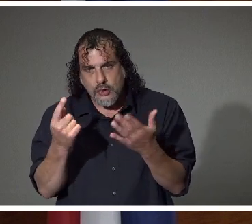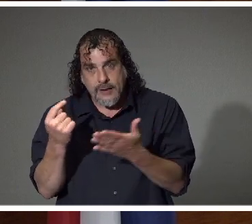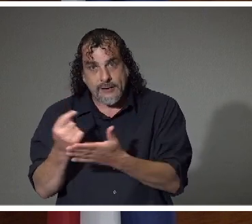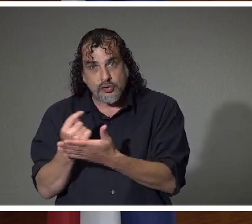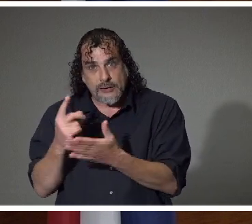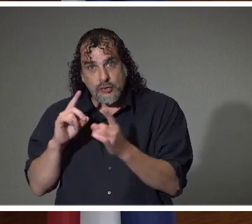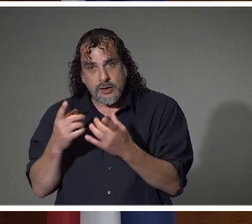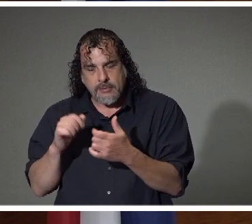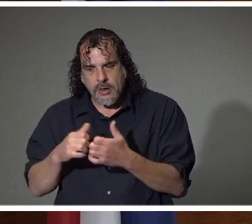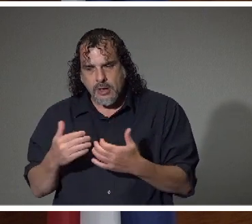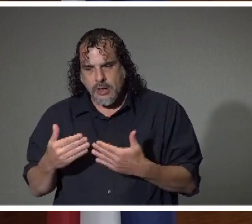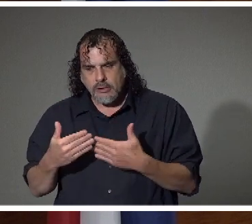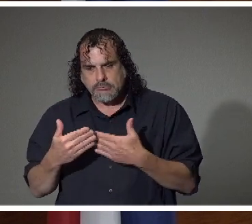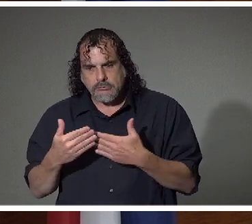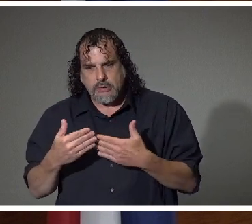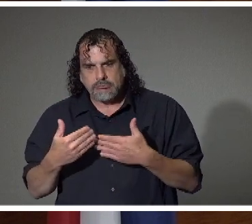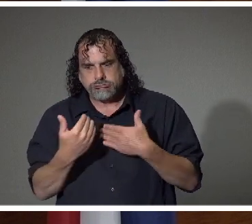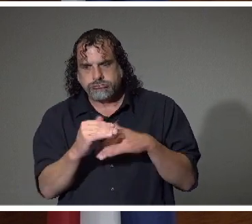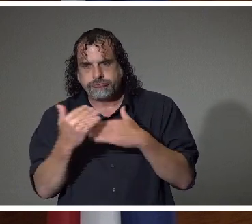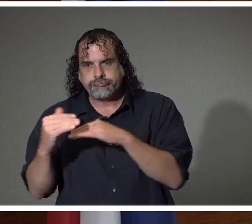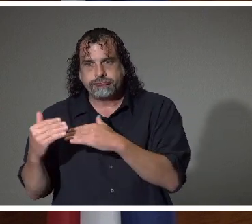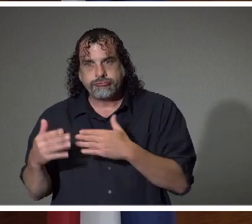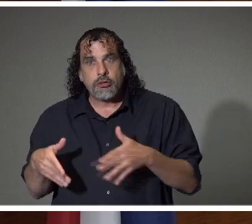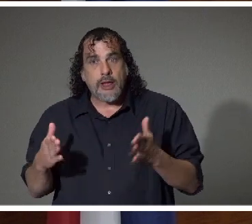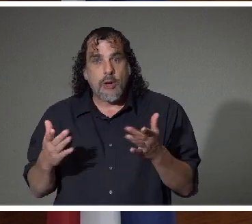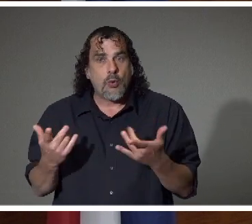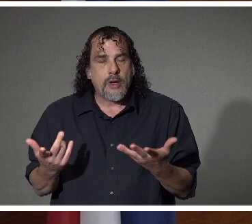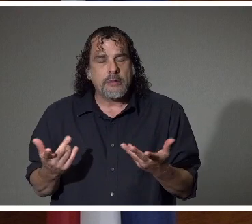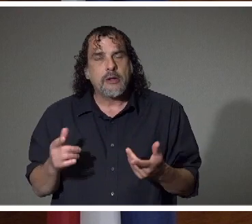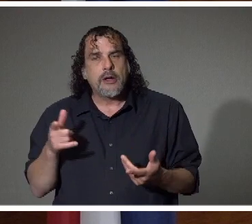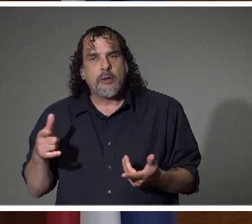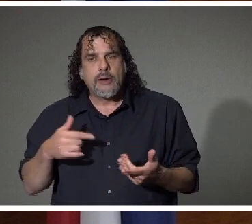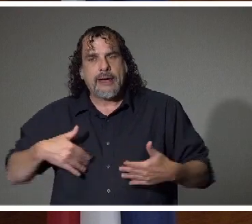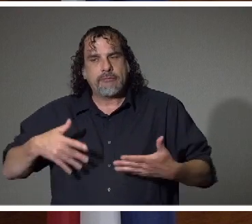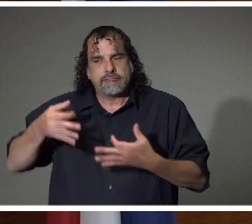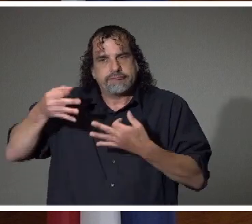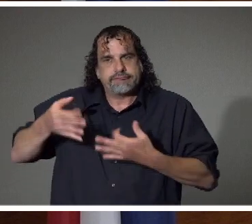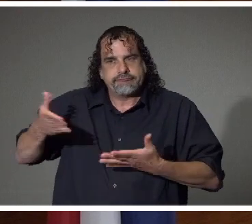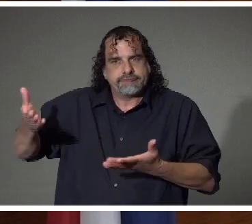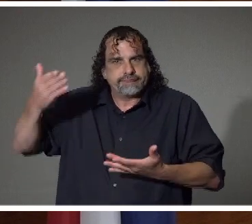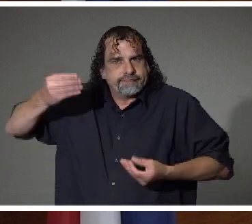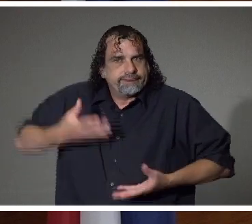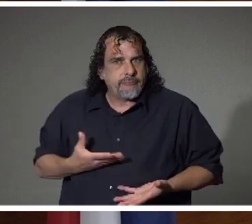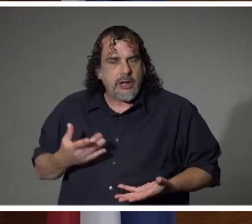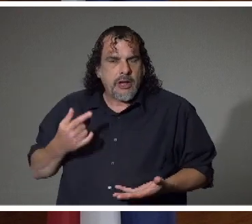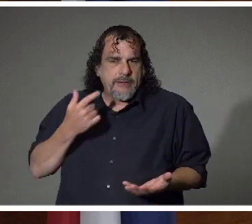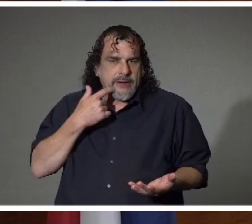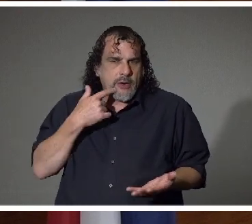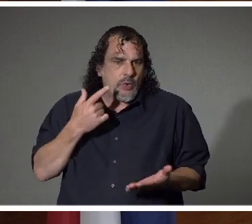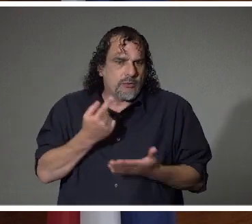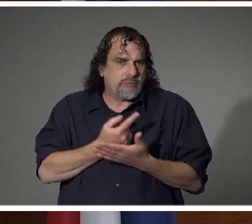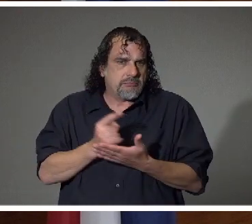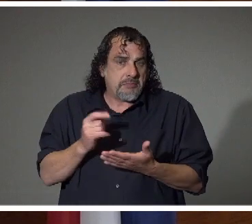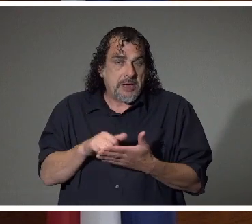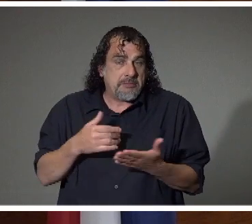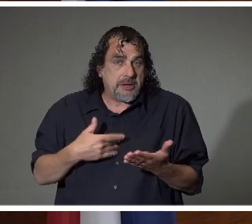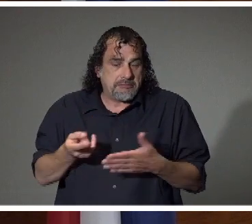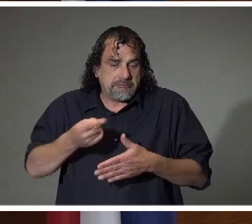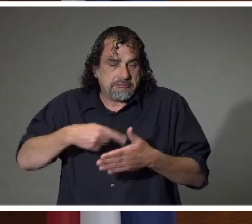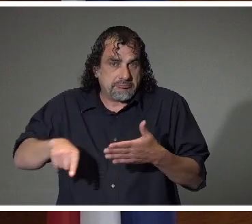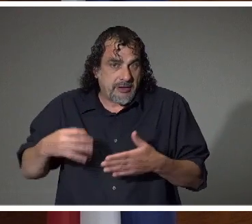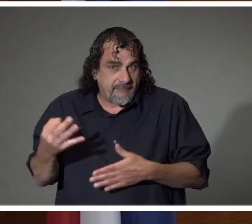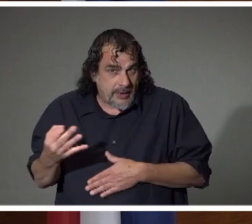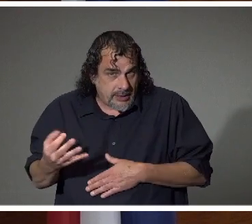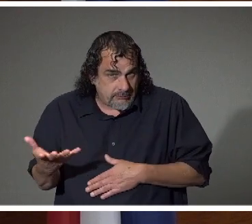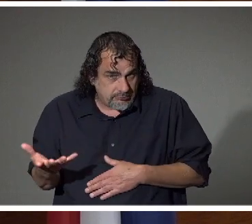expenses in that particular program. We just don't have it yet. And so again, we were told sometime last week that it would come by Friday